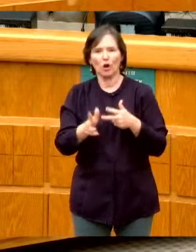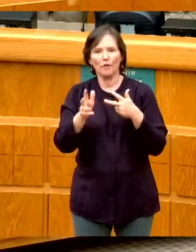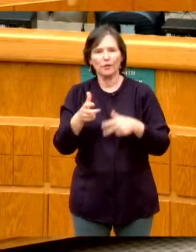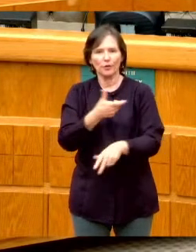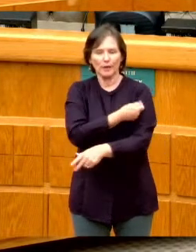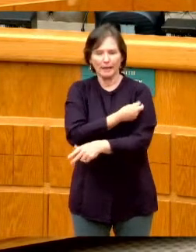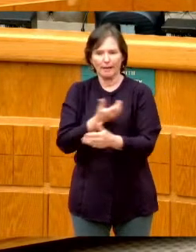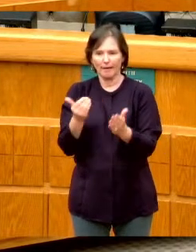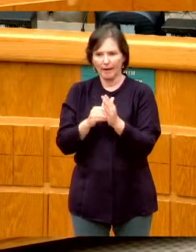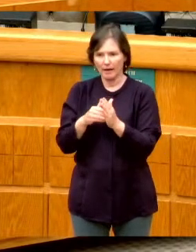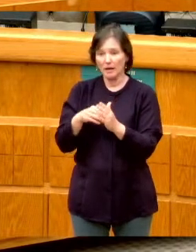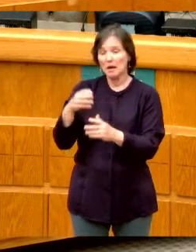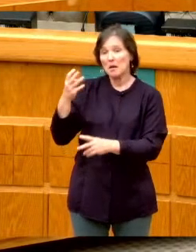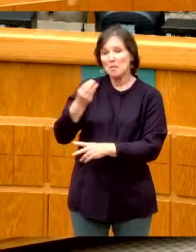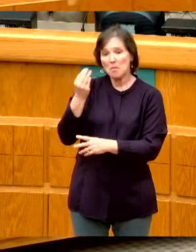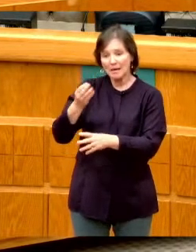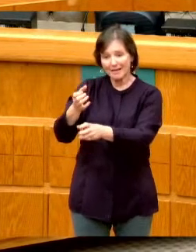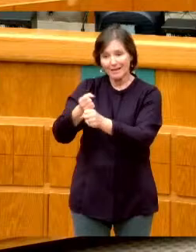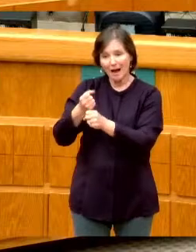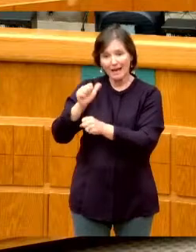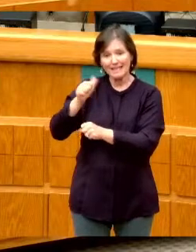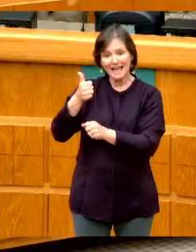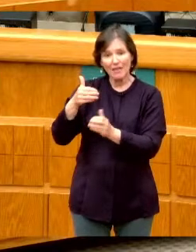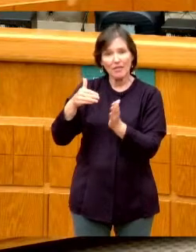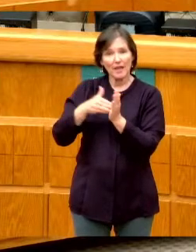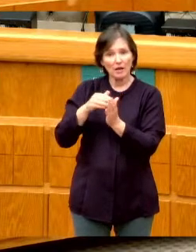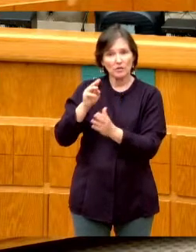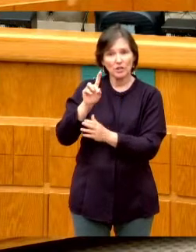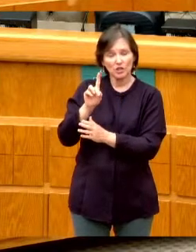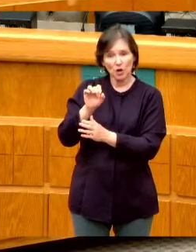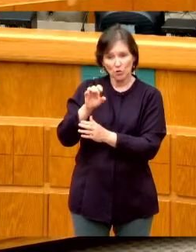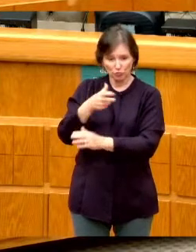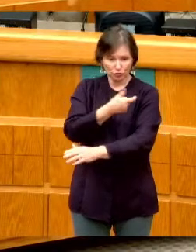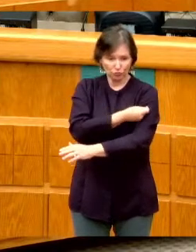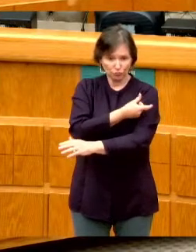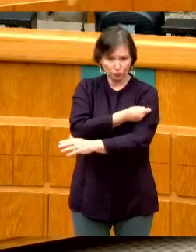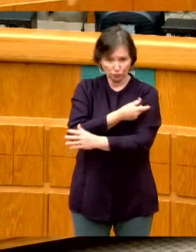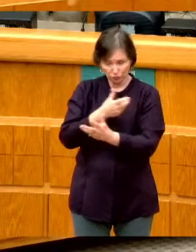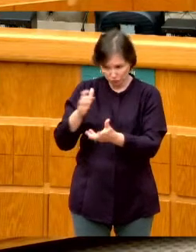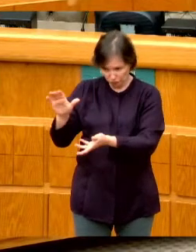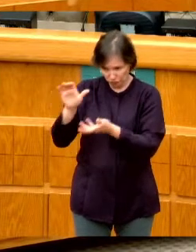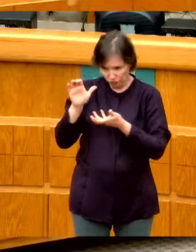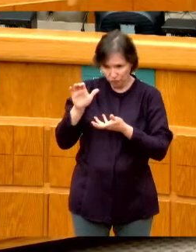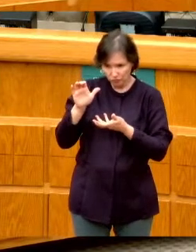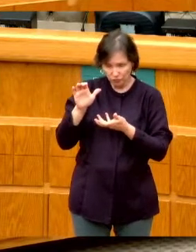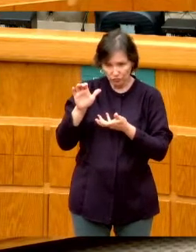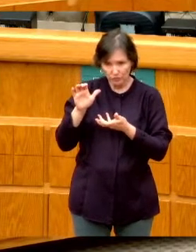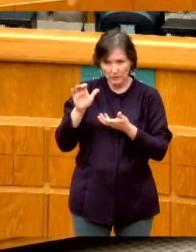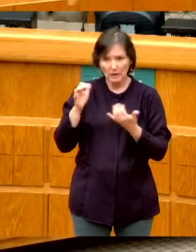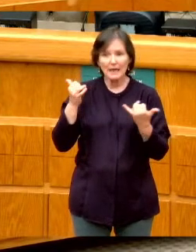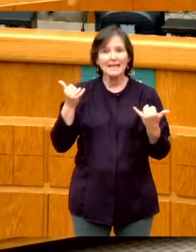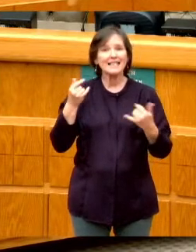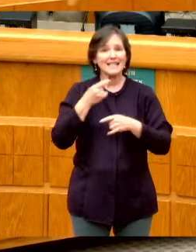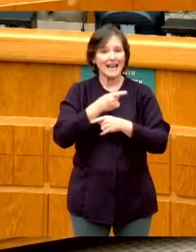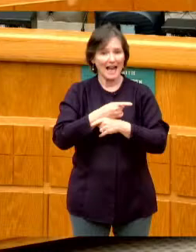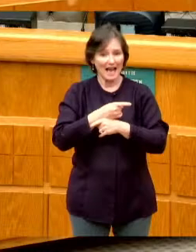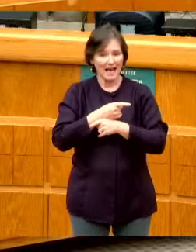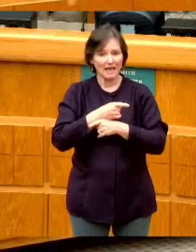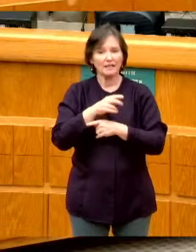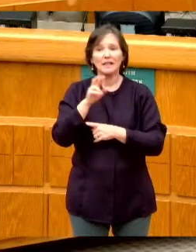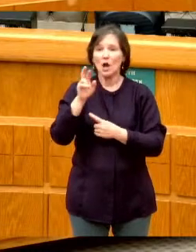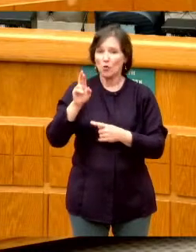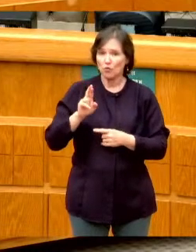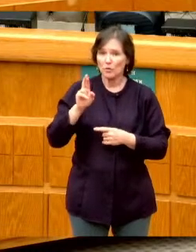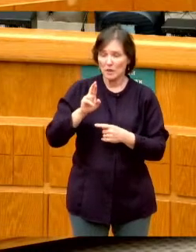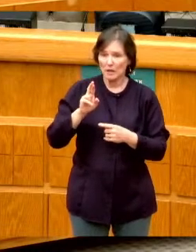first doses on Monday, therefore prompting the health district to resume our mega drive-thrus. Today, we were at Richard Borchert, and